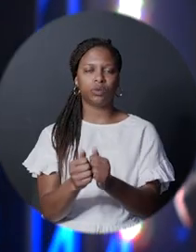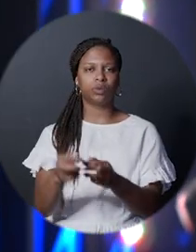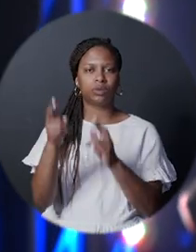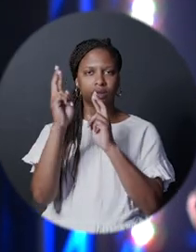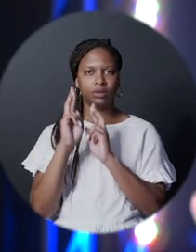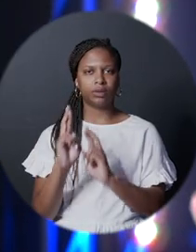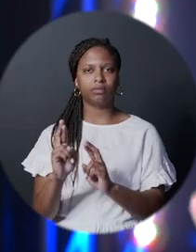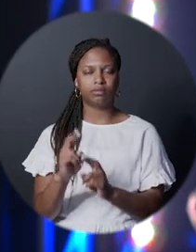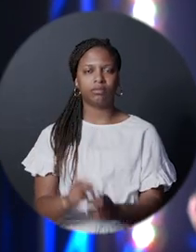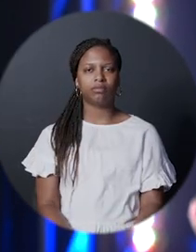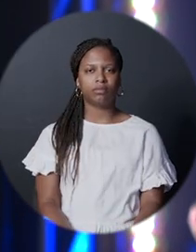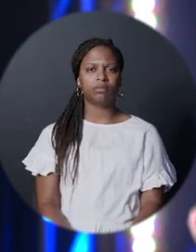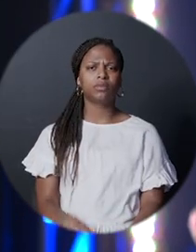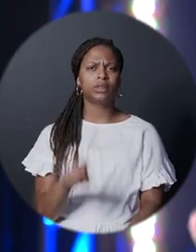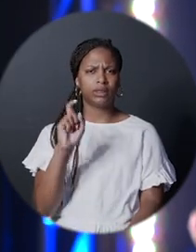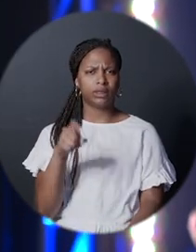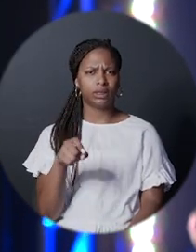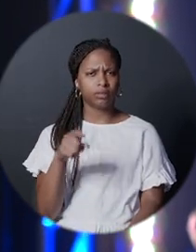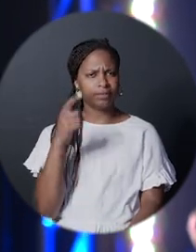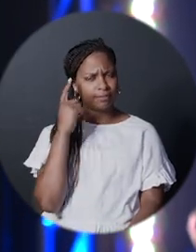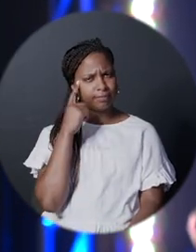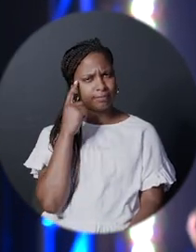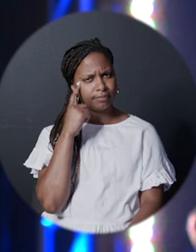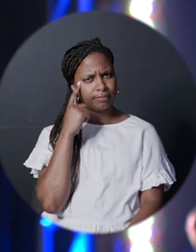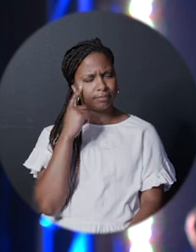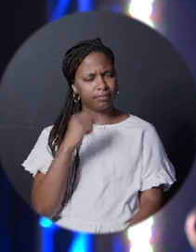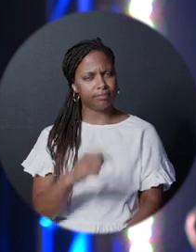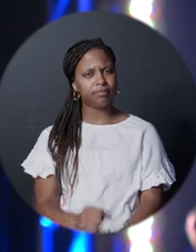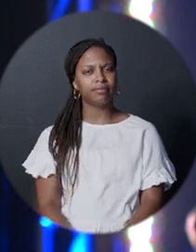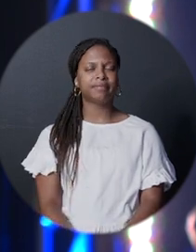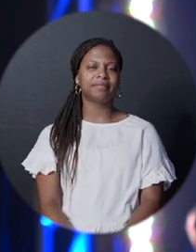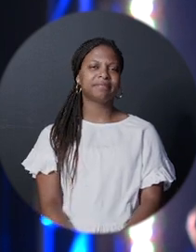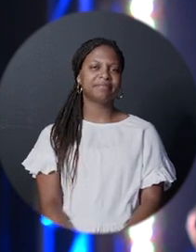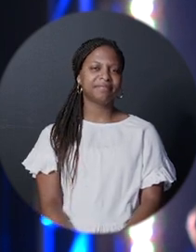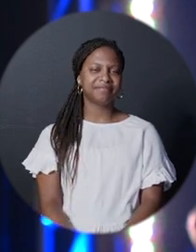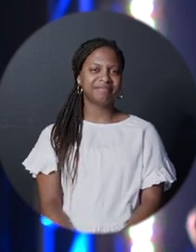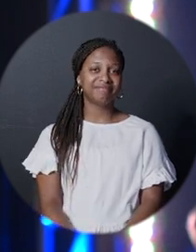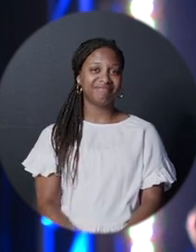You don't treat me with respect. I need to give that some thought.